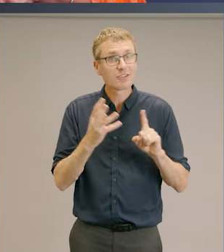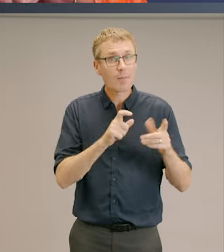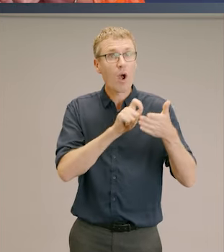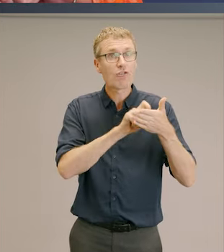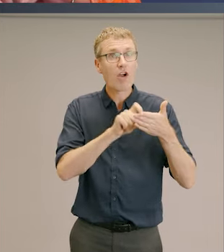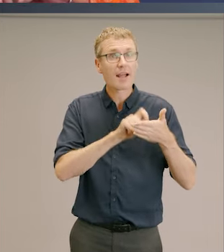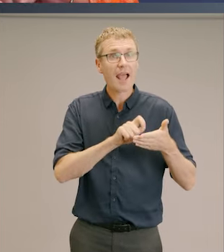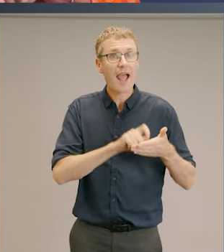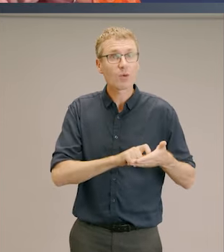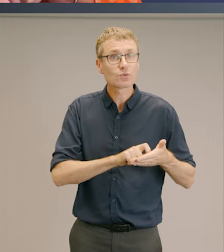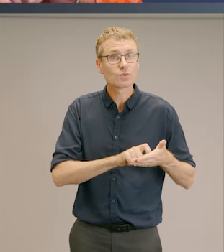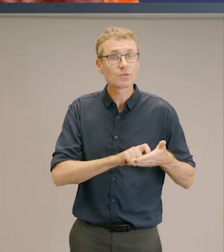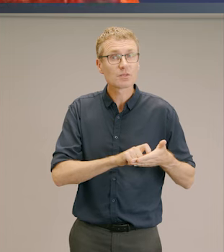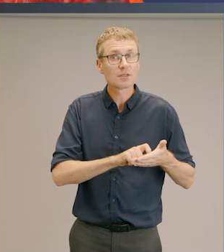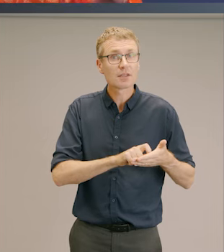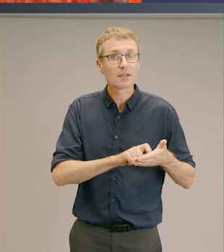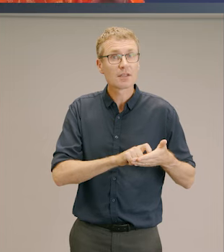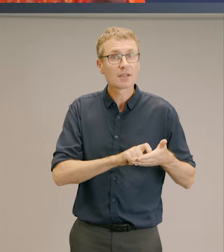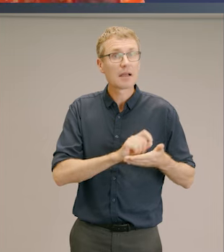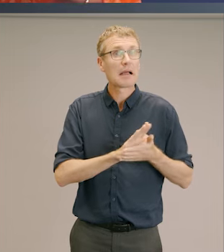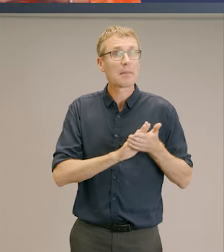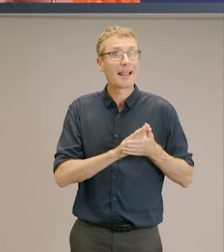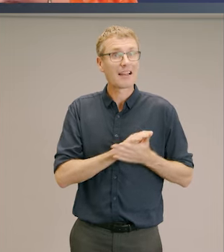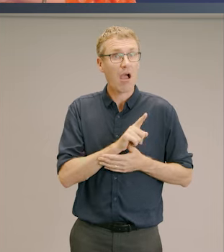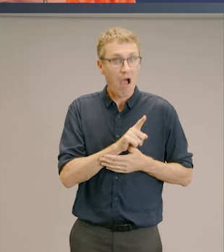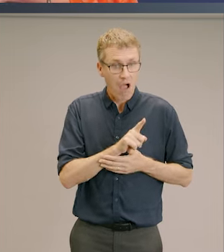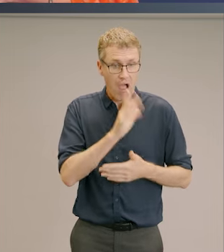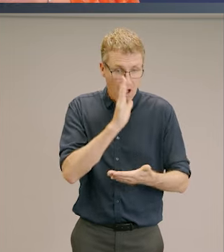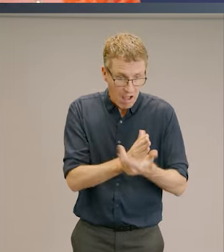that down if it wasn't true. It would have been embarrassing for them